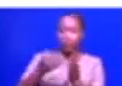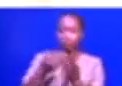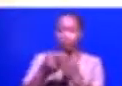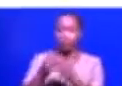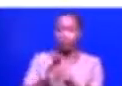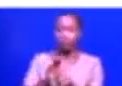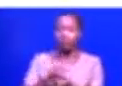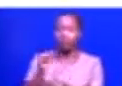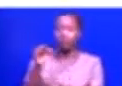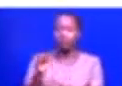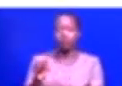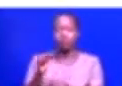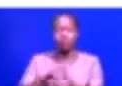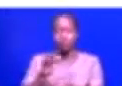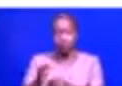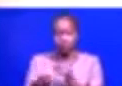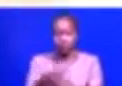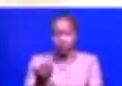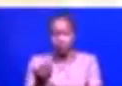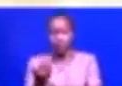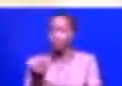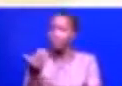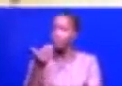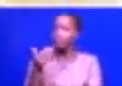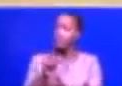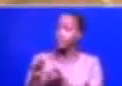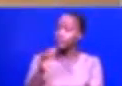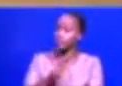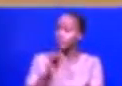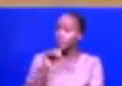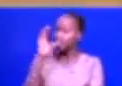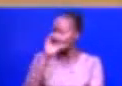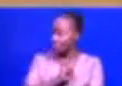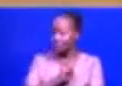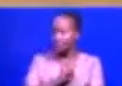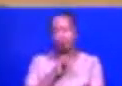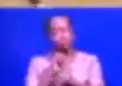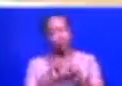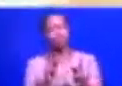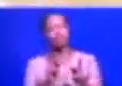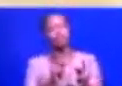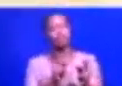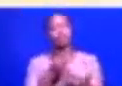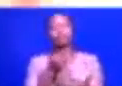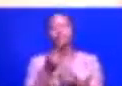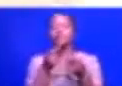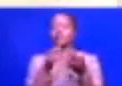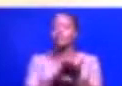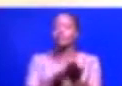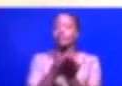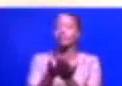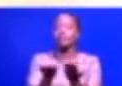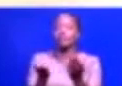SG, for your time this morning. Thank you. See you on Friday evening. Don't miss. Okay. I will make sure that I can at least come